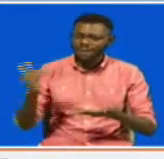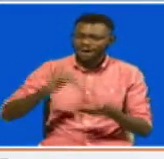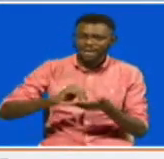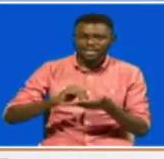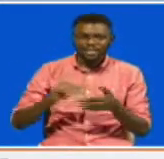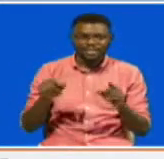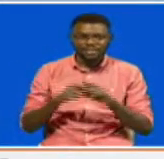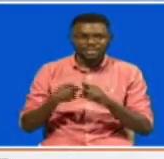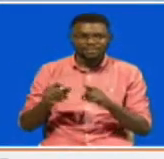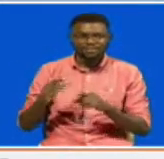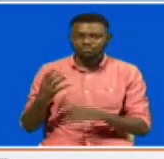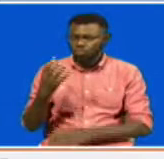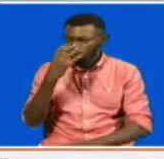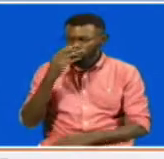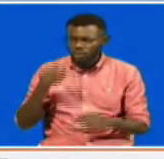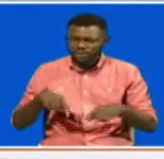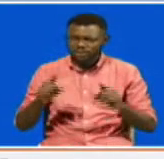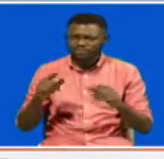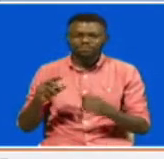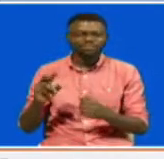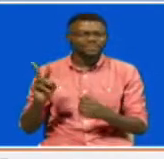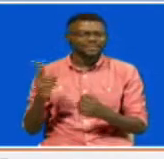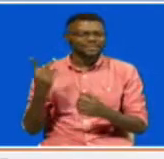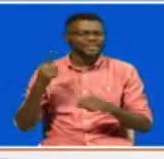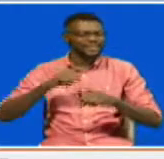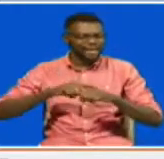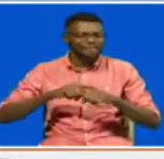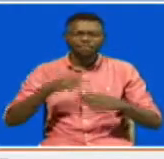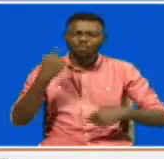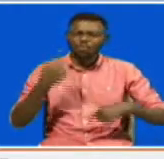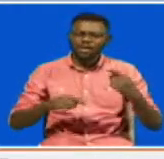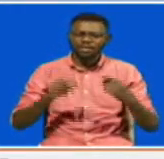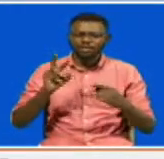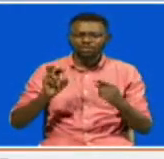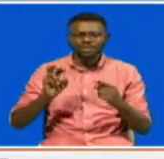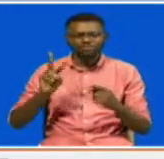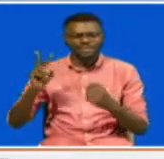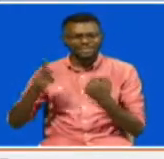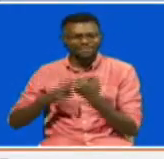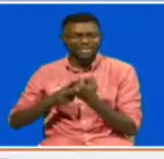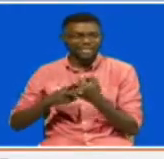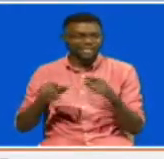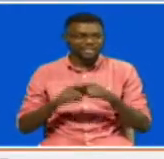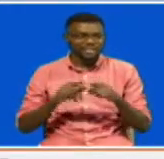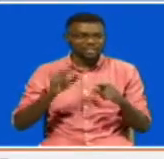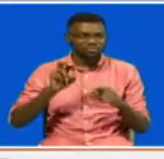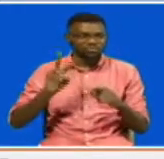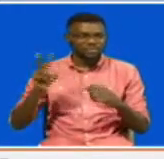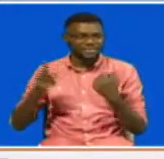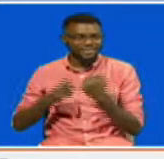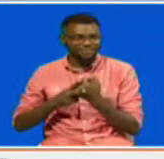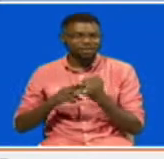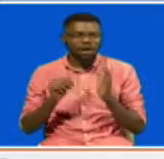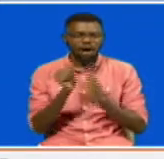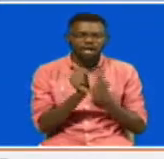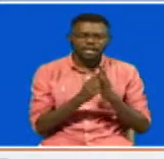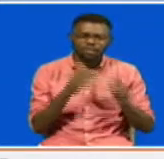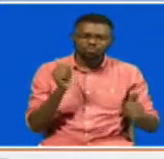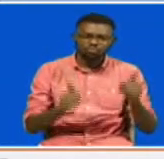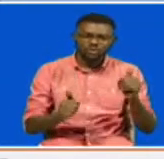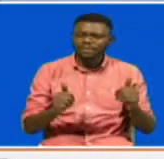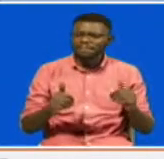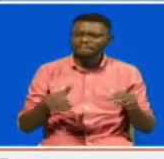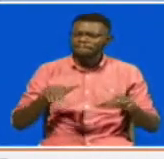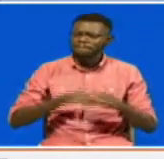His Excellency William Ruto gets his second term in 2027. The second agenda is to ensure that in 2027, we have a super